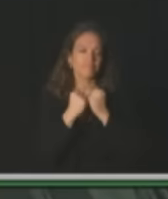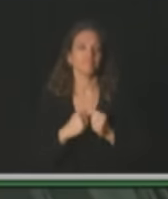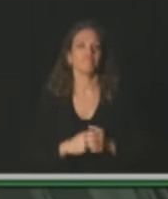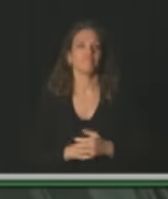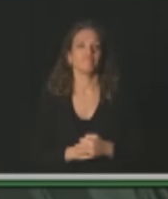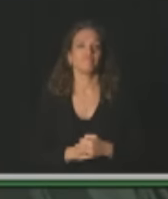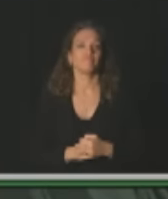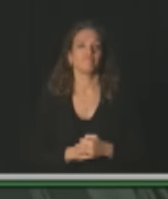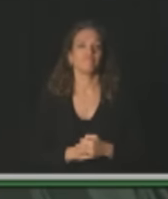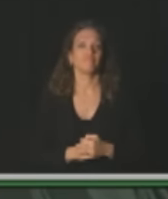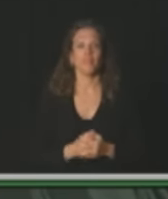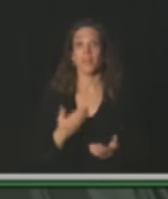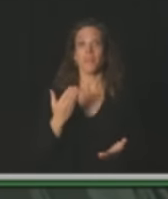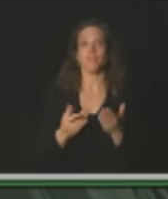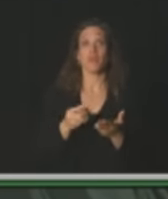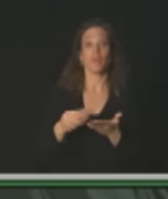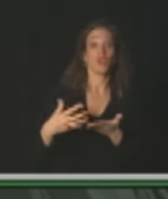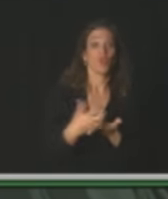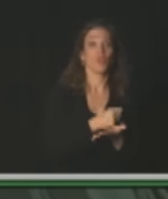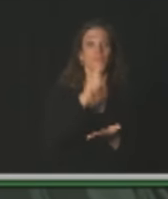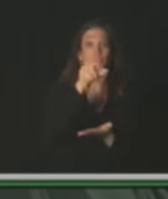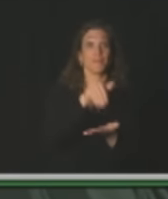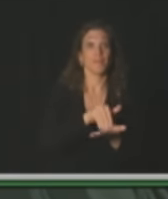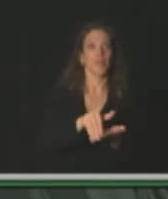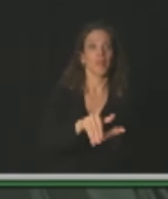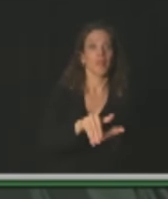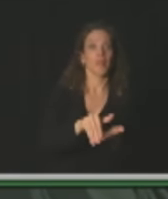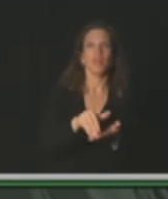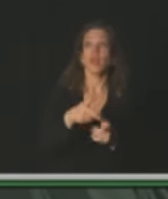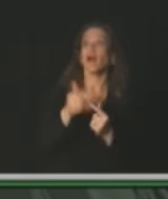You may lose that $1 million that I mentioned earlier.